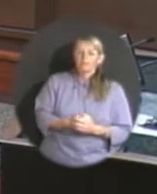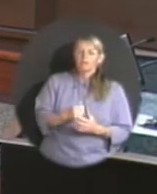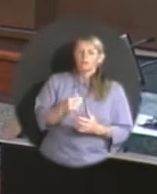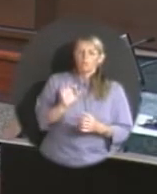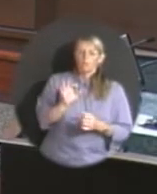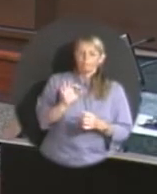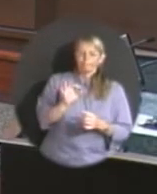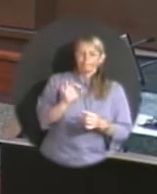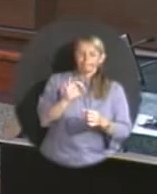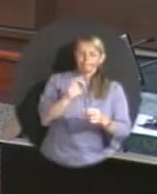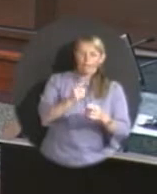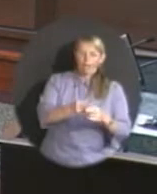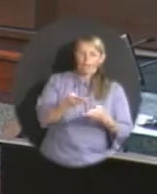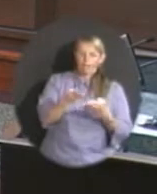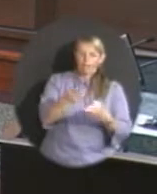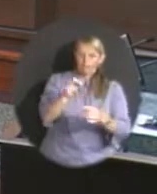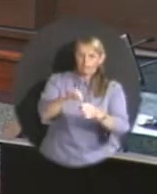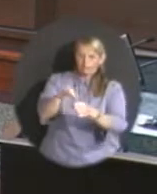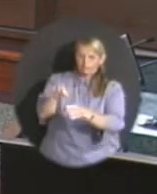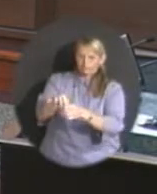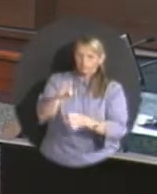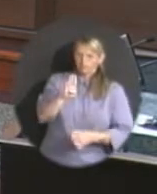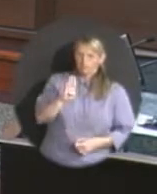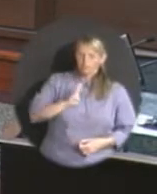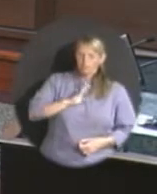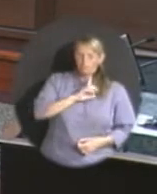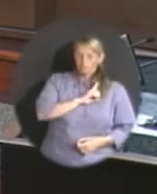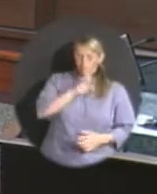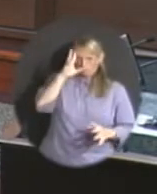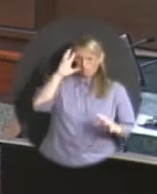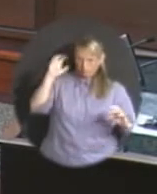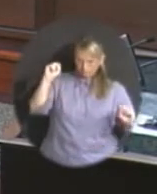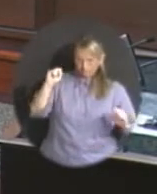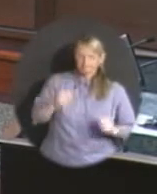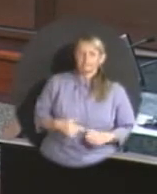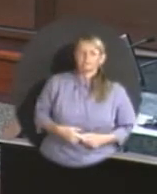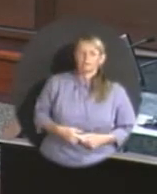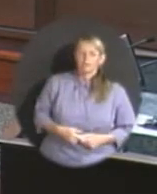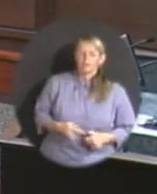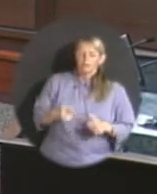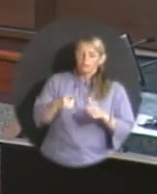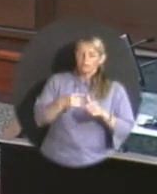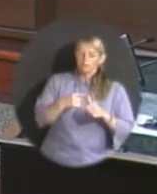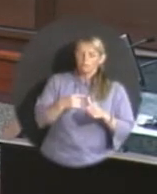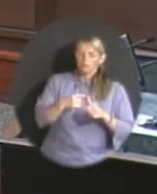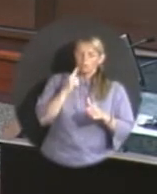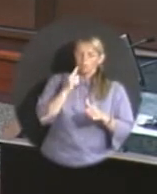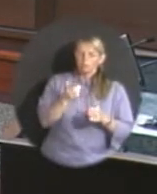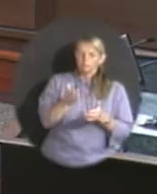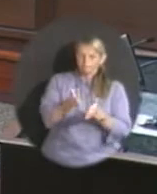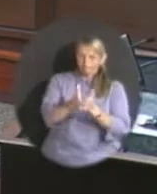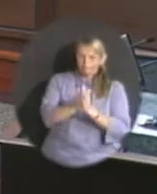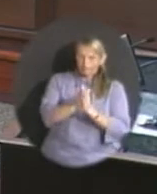president. First thing we do is we would have motions to